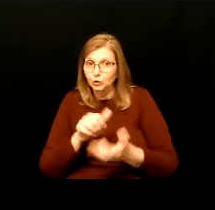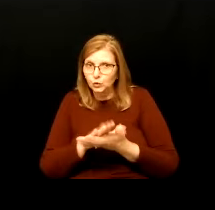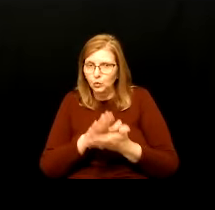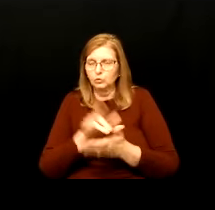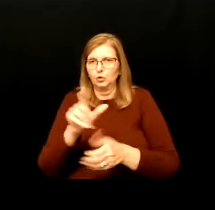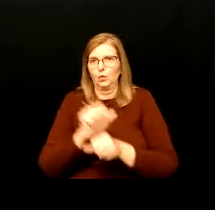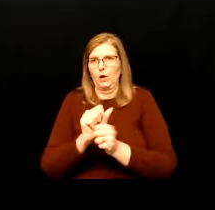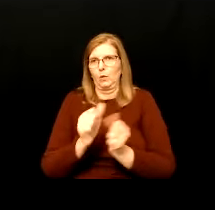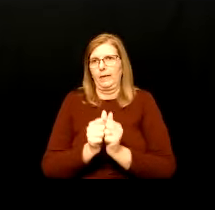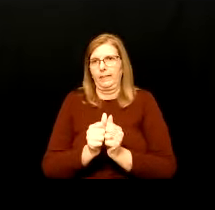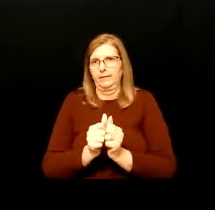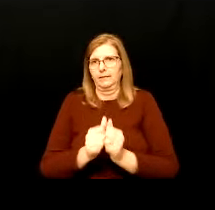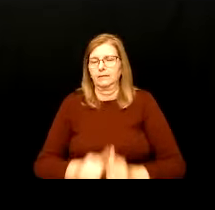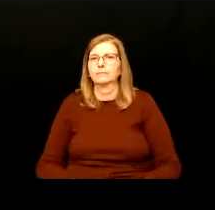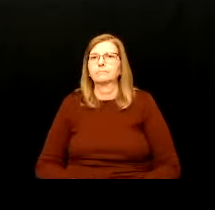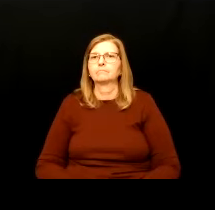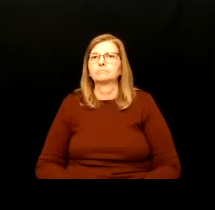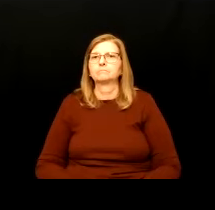with?"